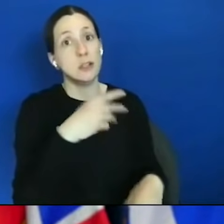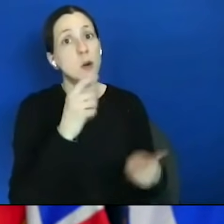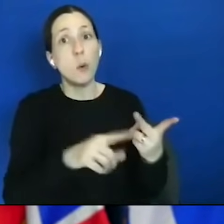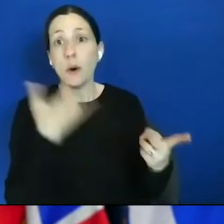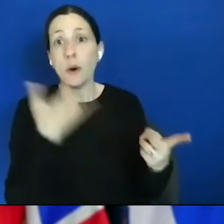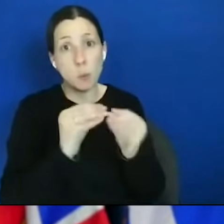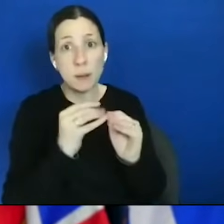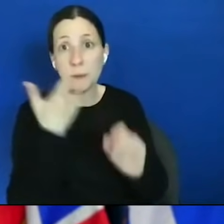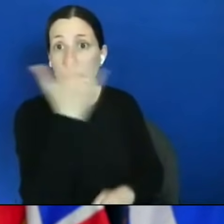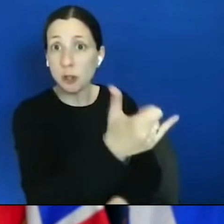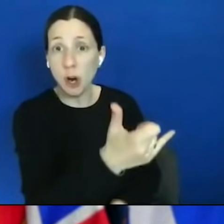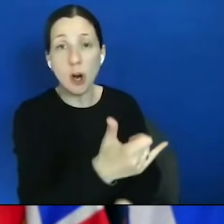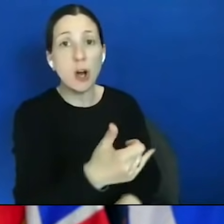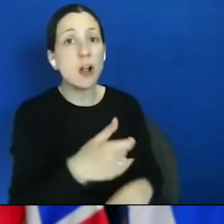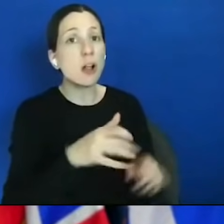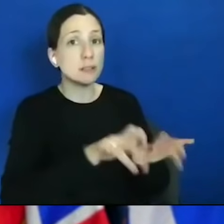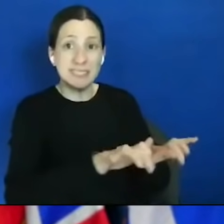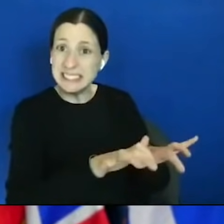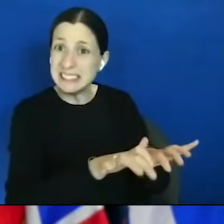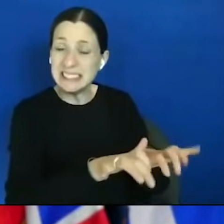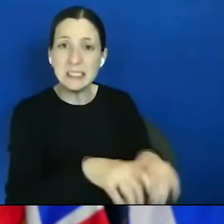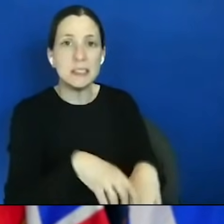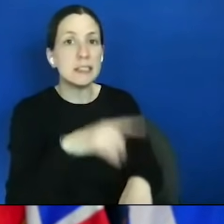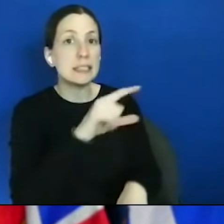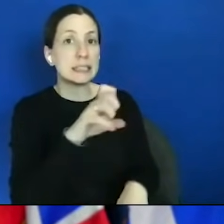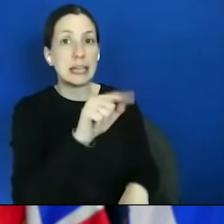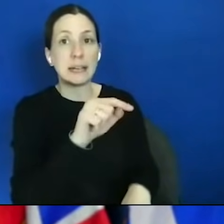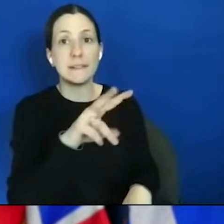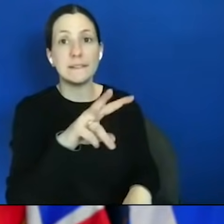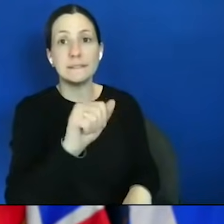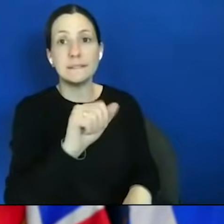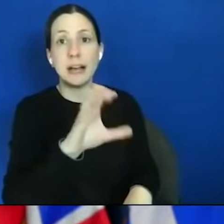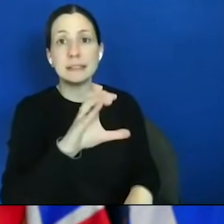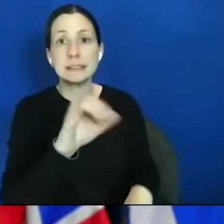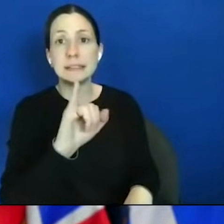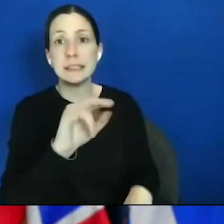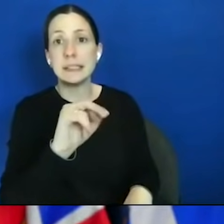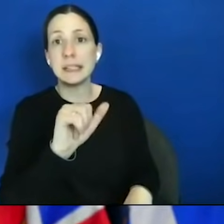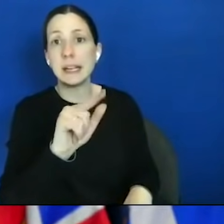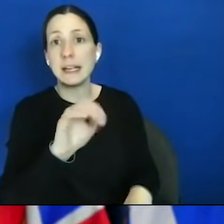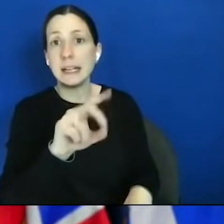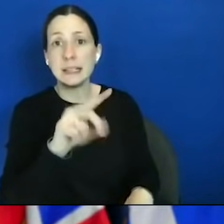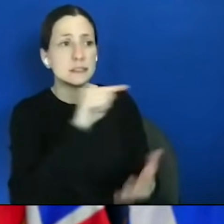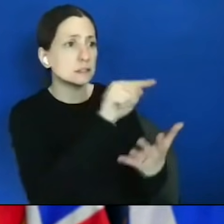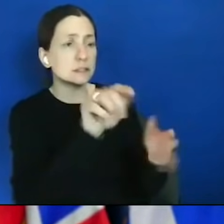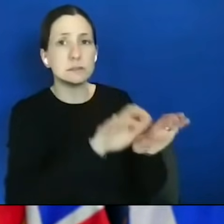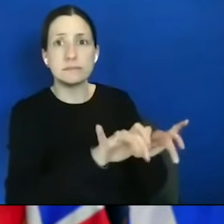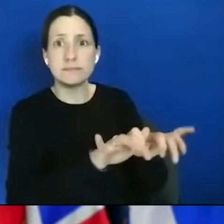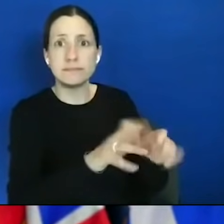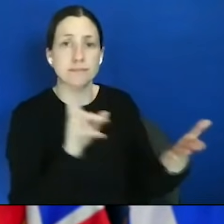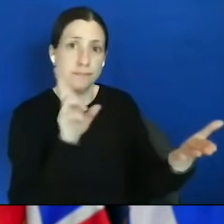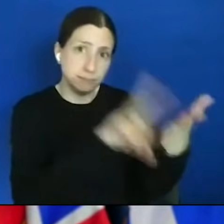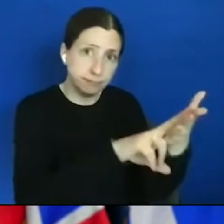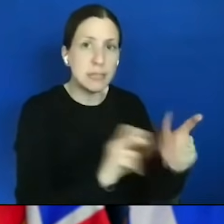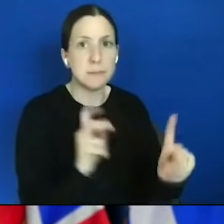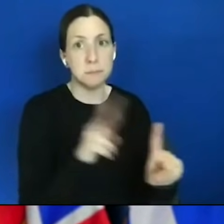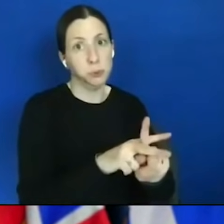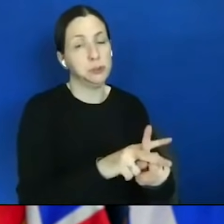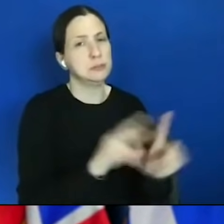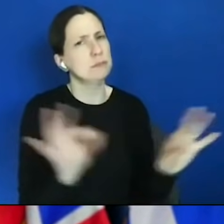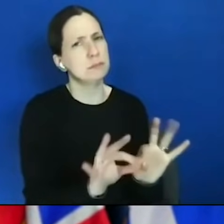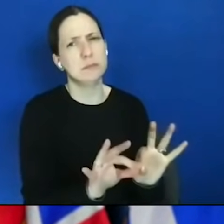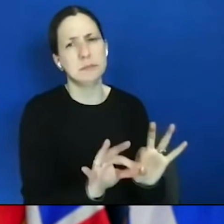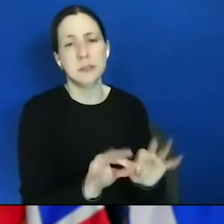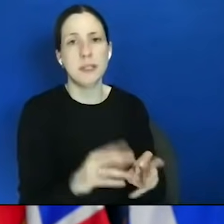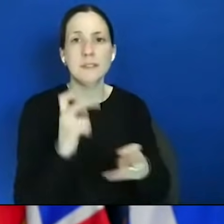1-833-838-2323 is the phone number. The Get Vaccinated website is the easiest way to book, to register, and to book your appointment. And we have